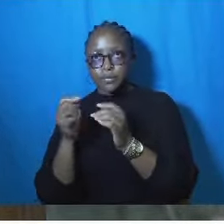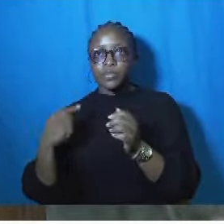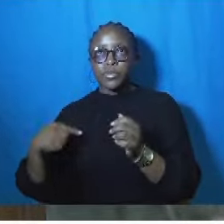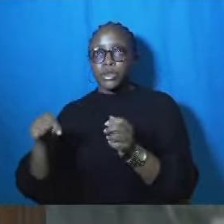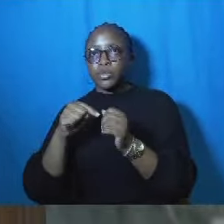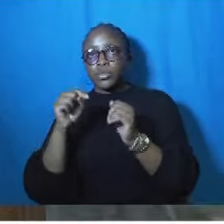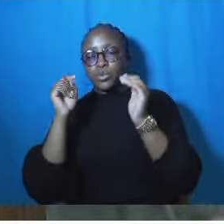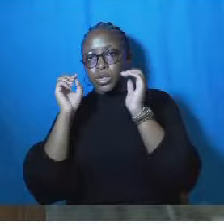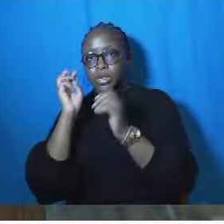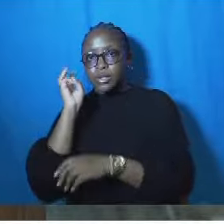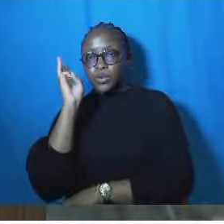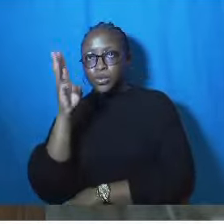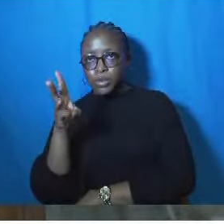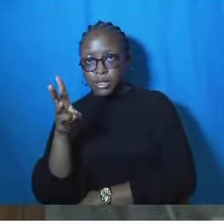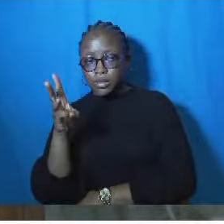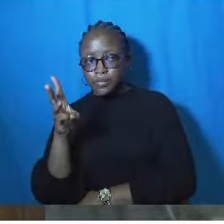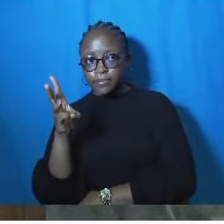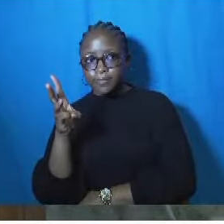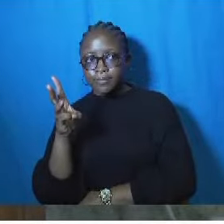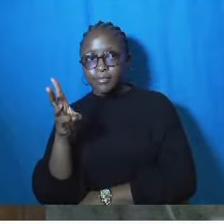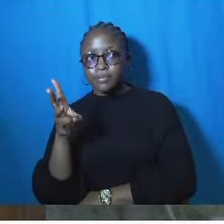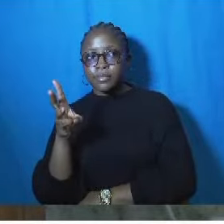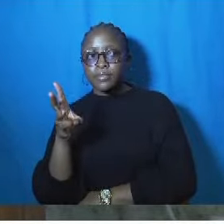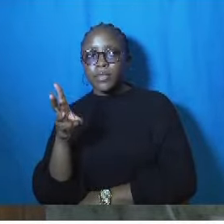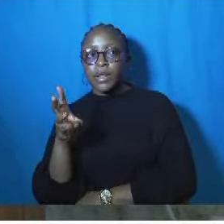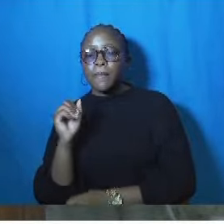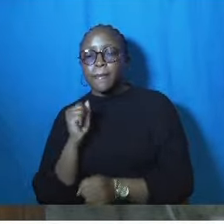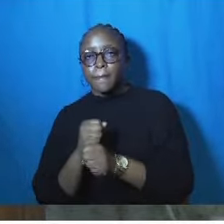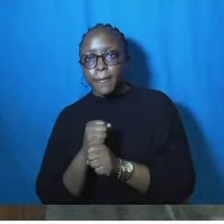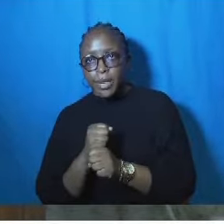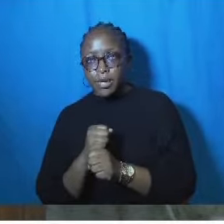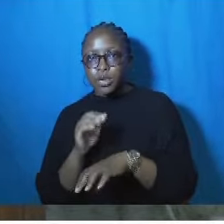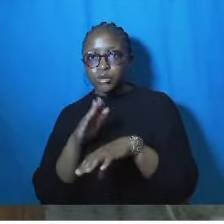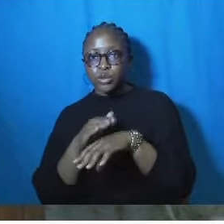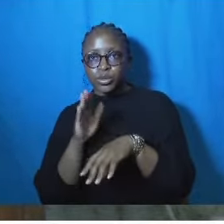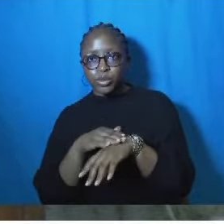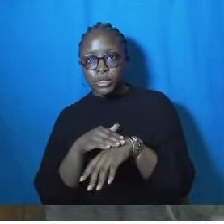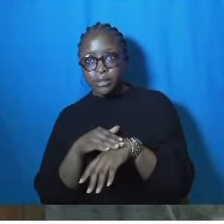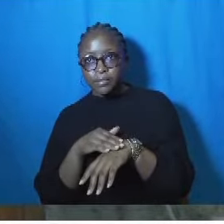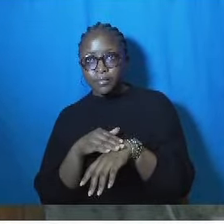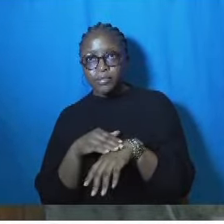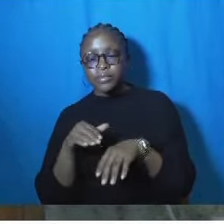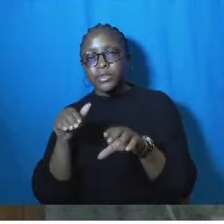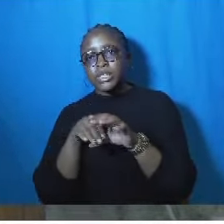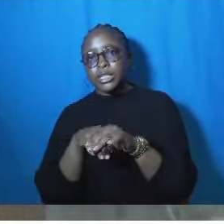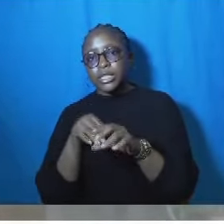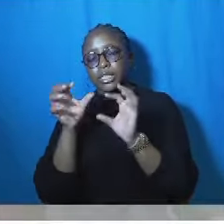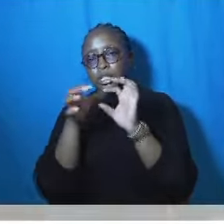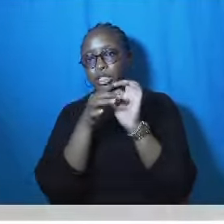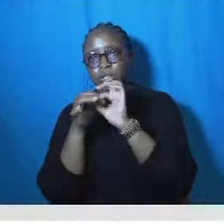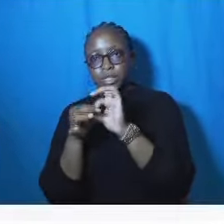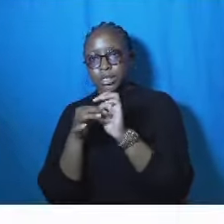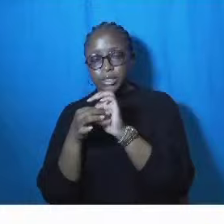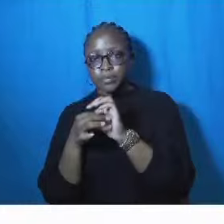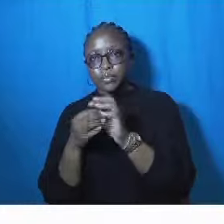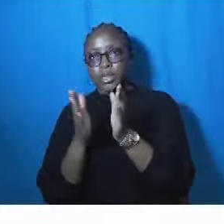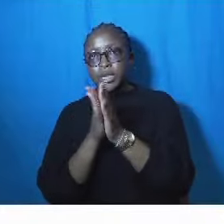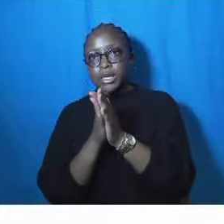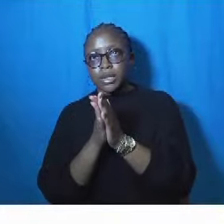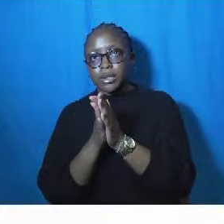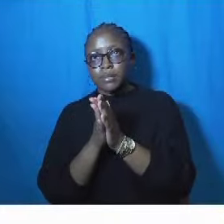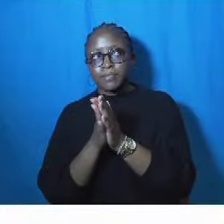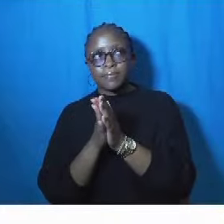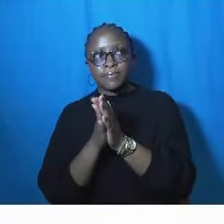strides to mutual unity. And this brings me to our first lesson this morning, or afternoon if you